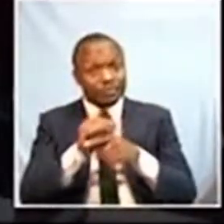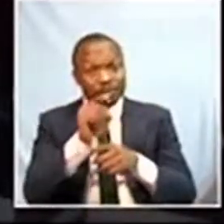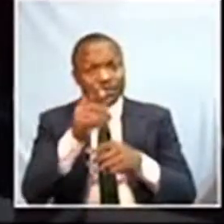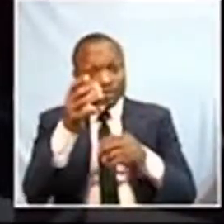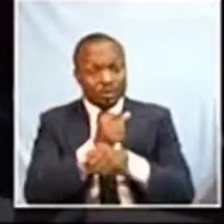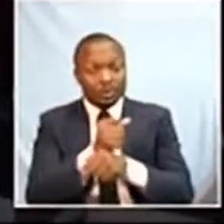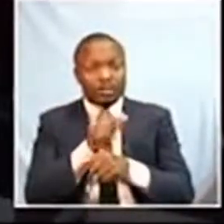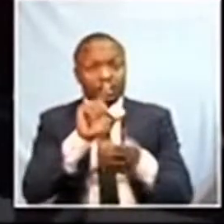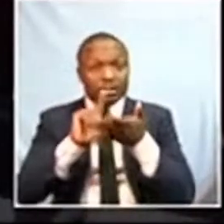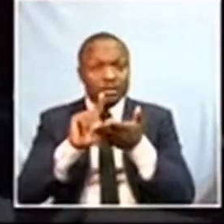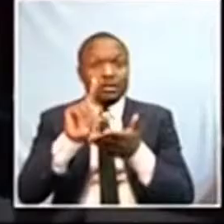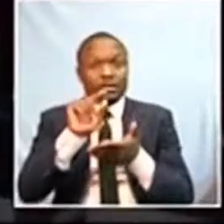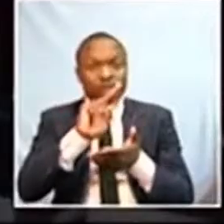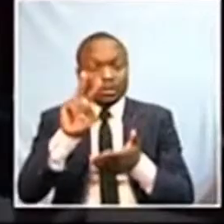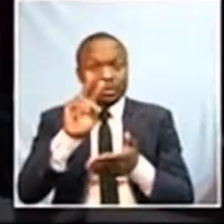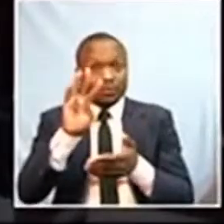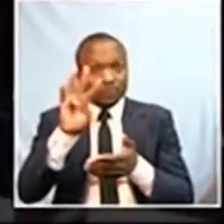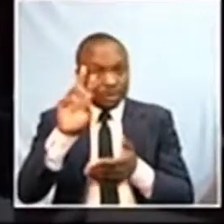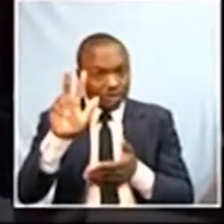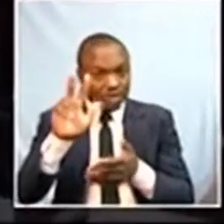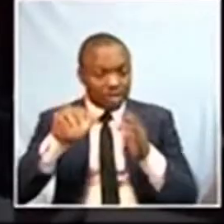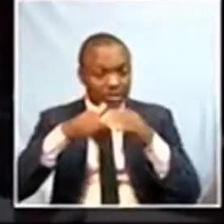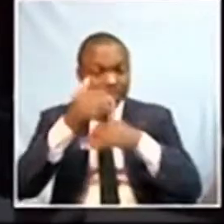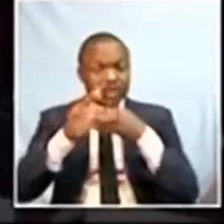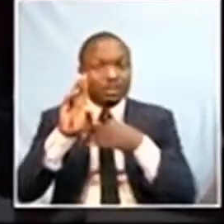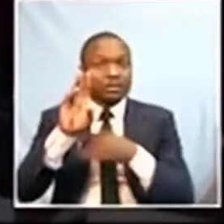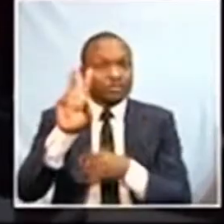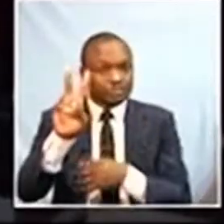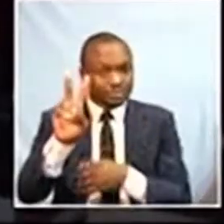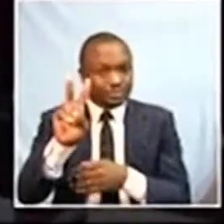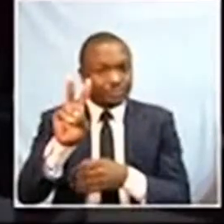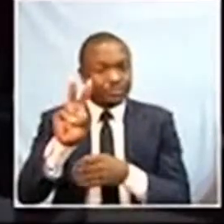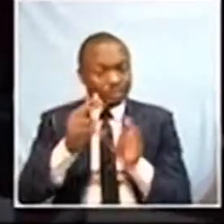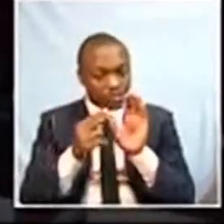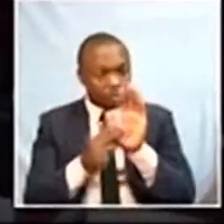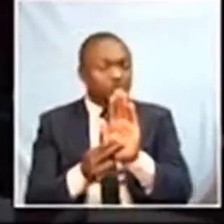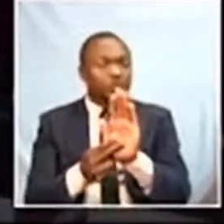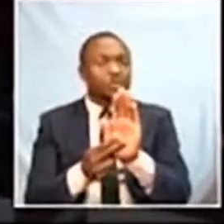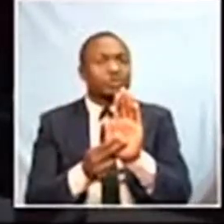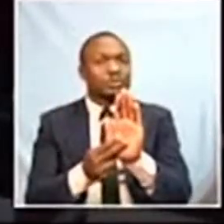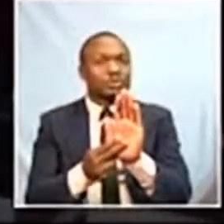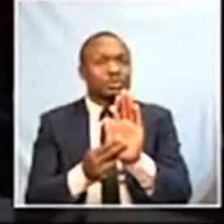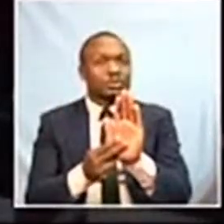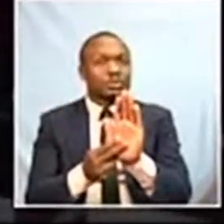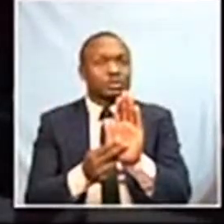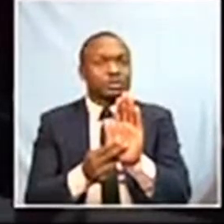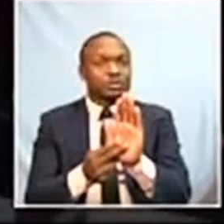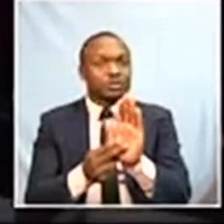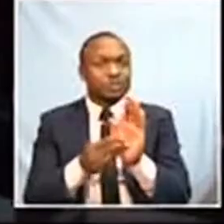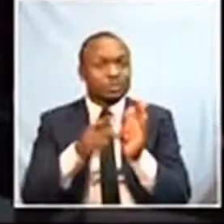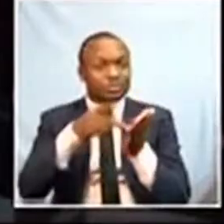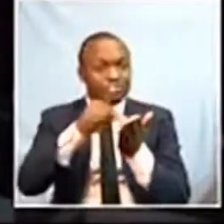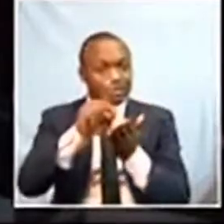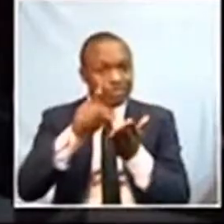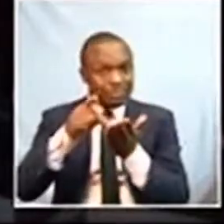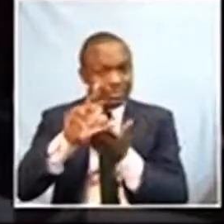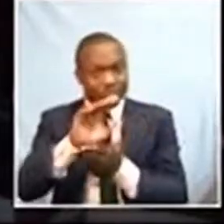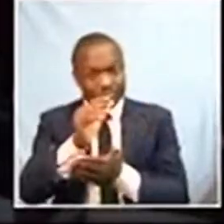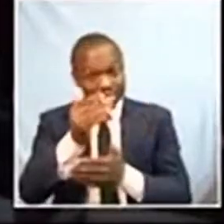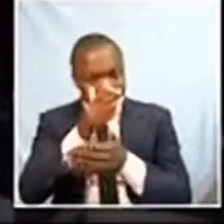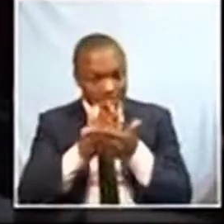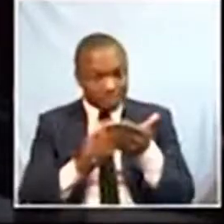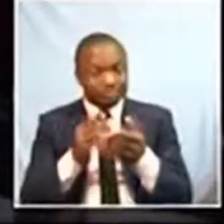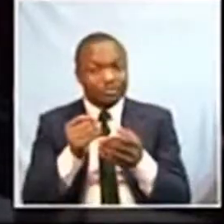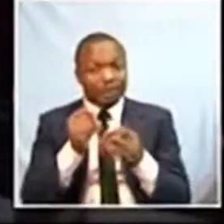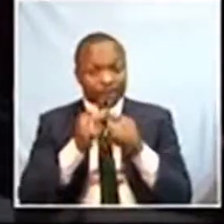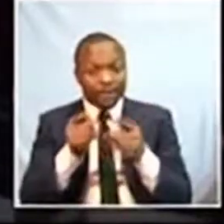some 43 out of 72 showed, they're paying. But